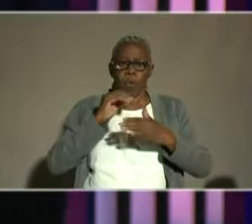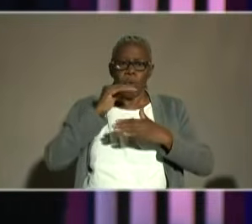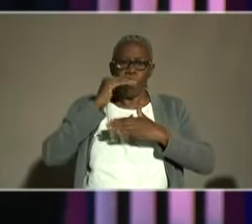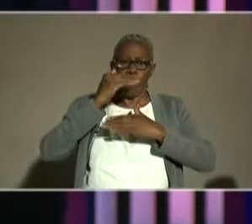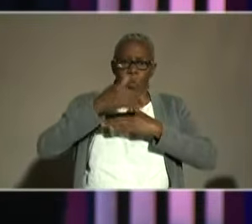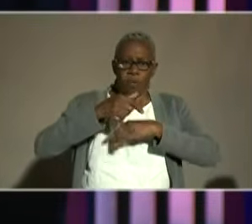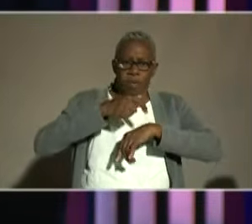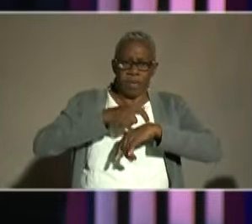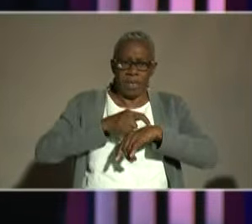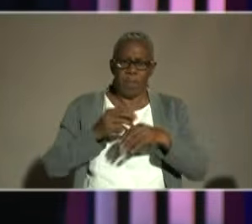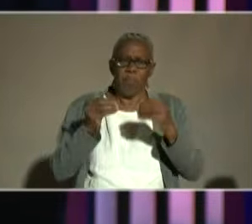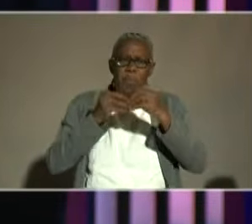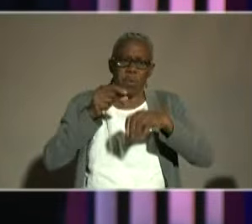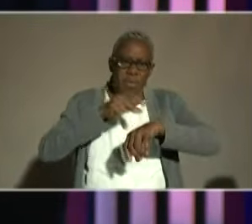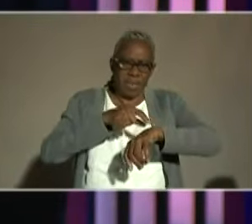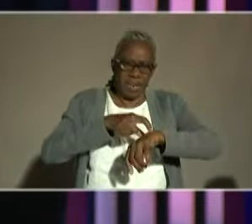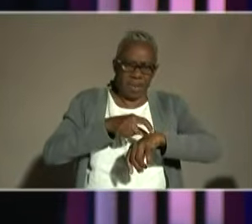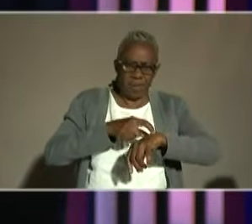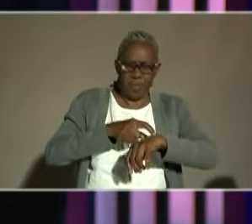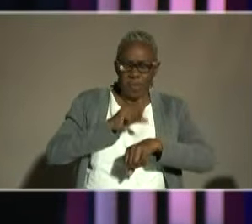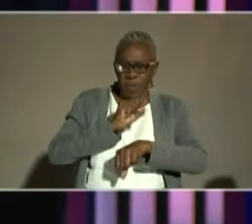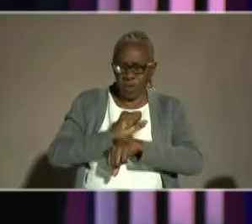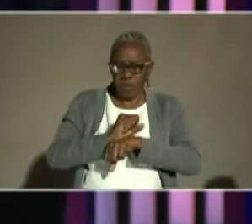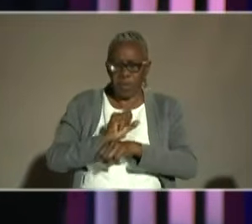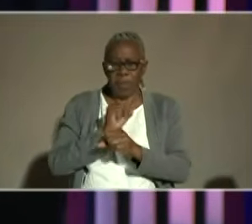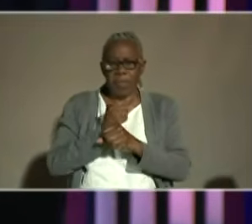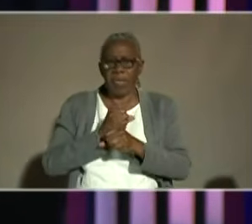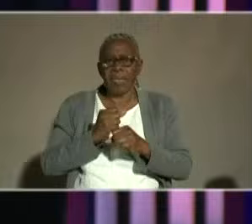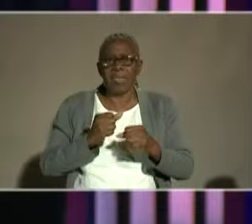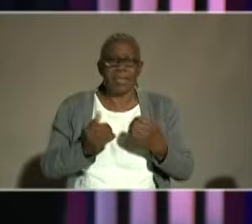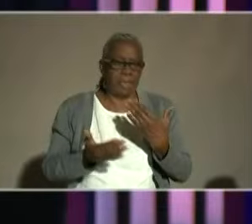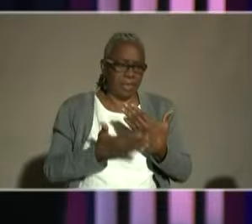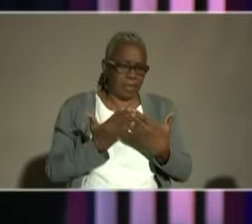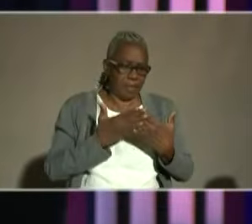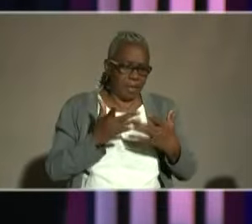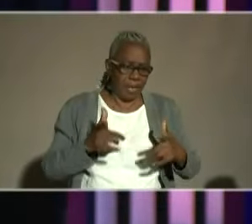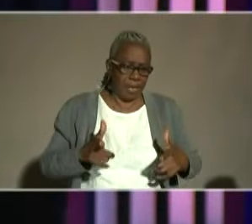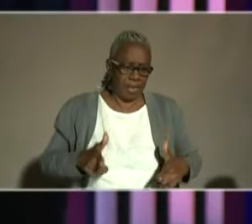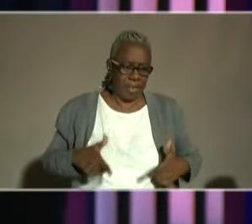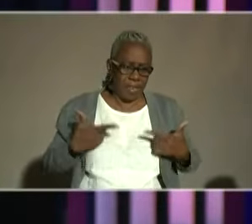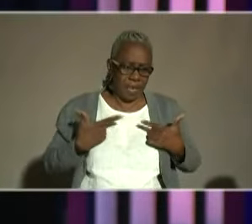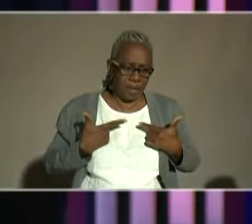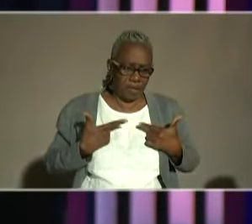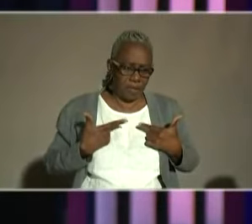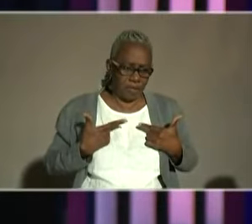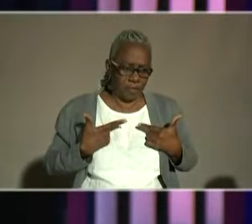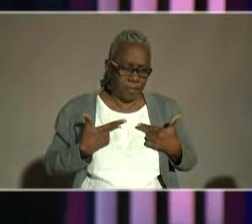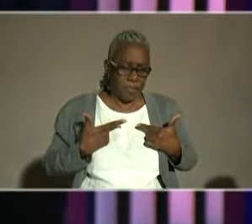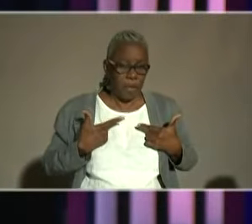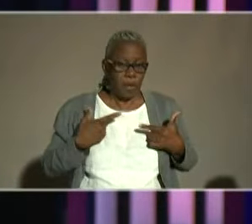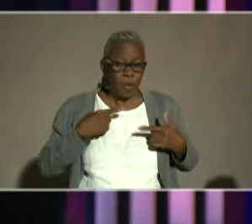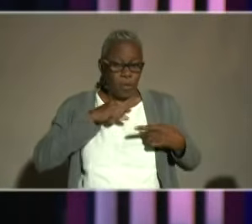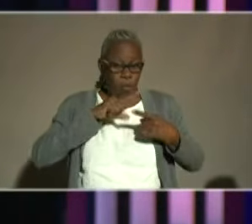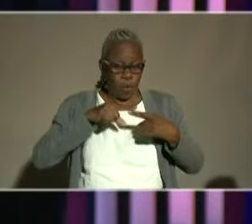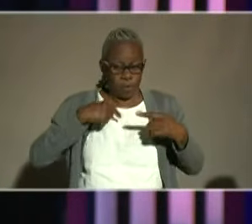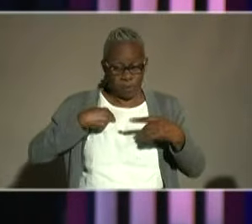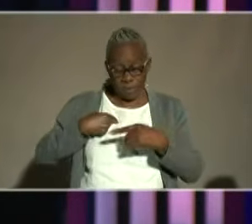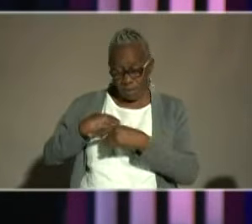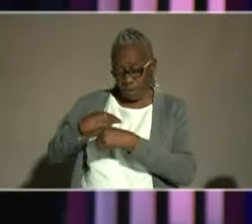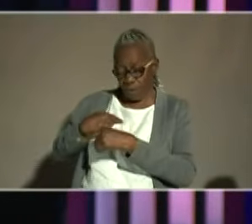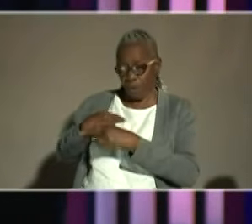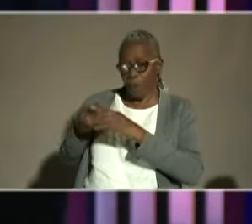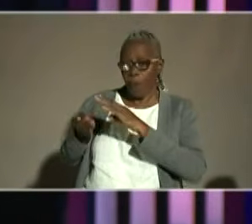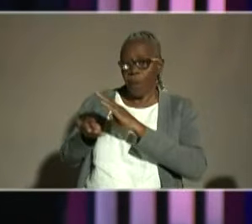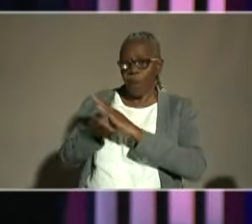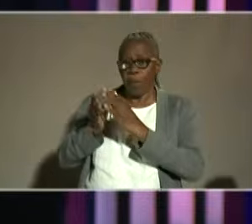million, so they can make it easier in life as well. And when I govern the country as Prime Minister to serve you, I